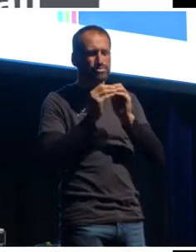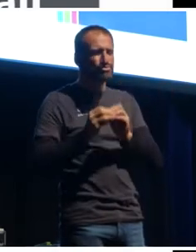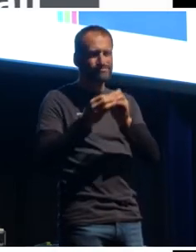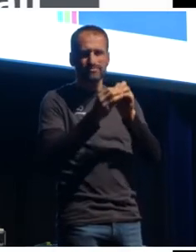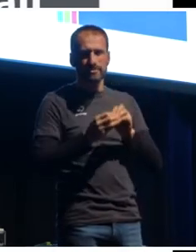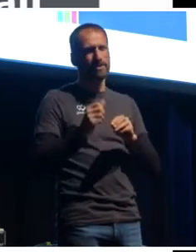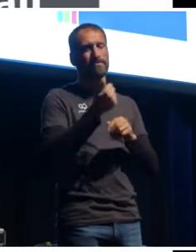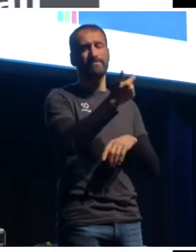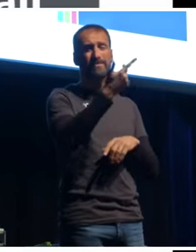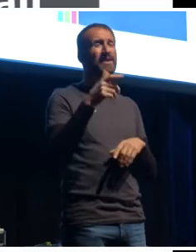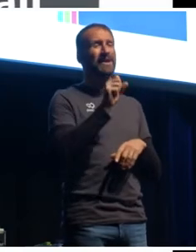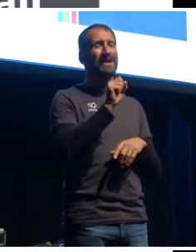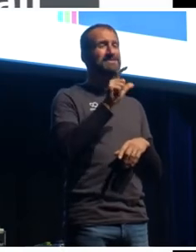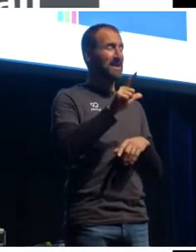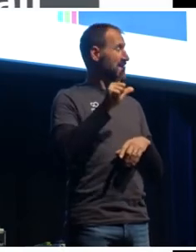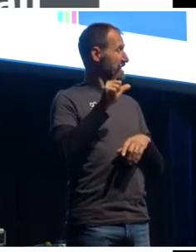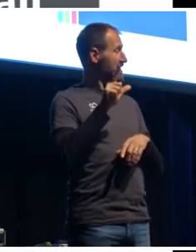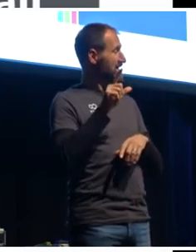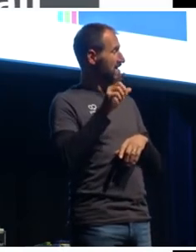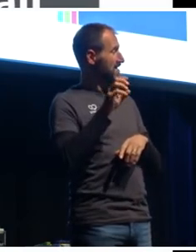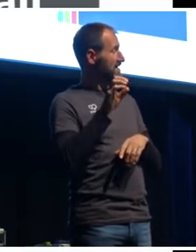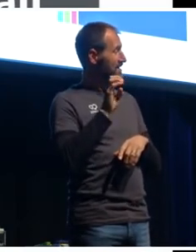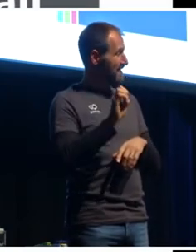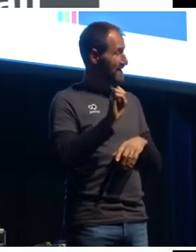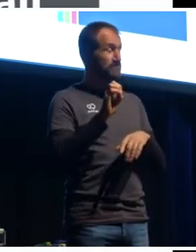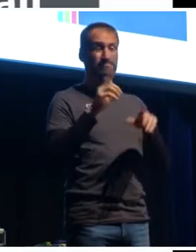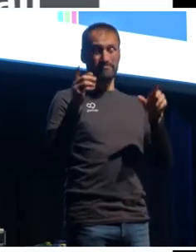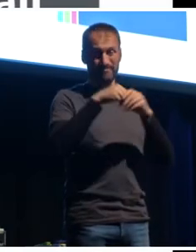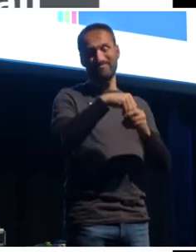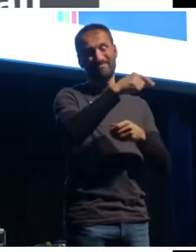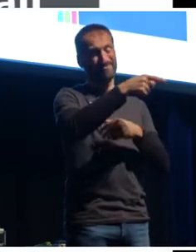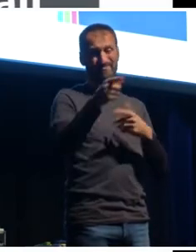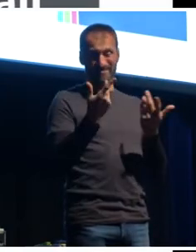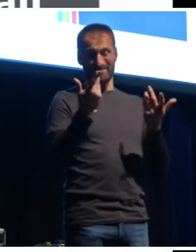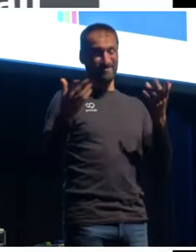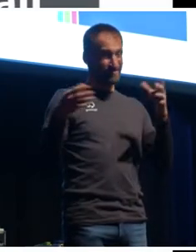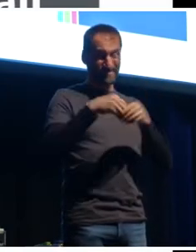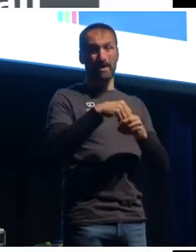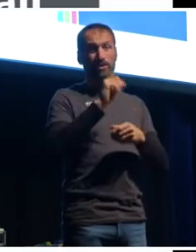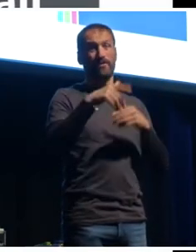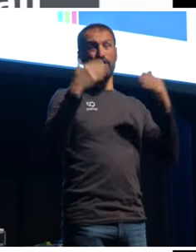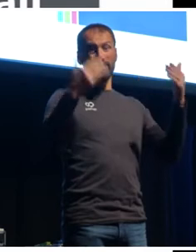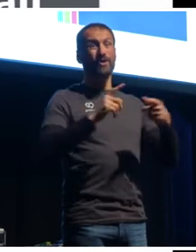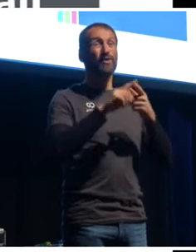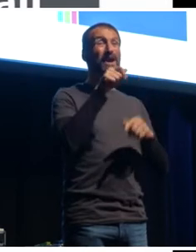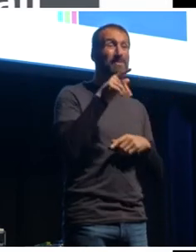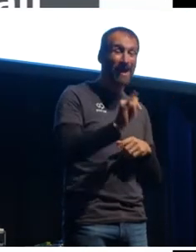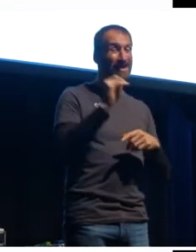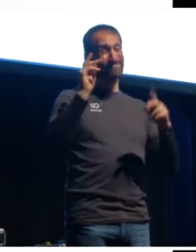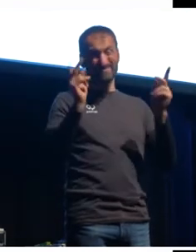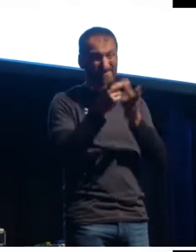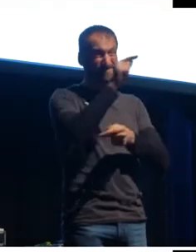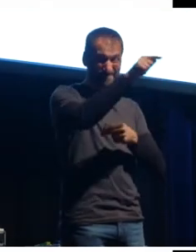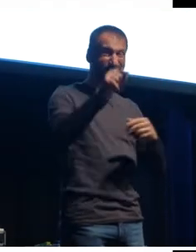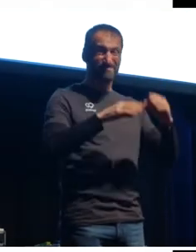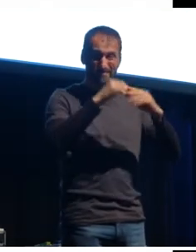multiple SLAs now for that app because you're combining all of those services online, and you're also building a front-end and APIs in the same place.